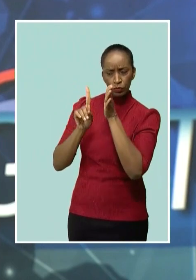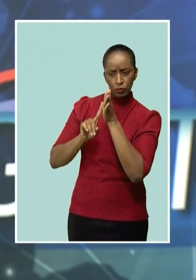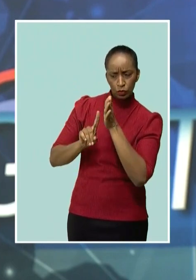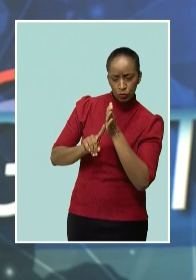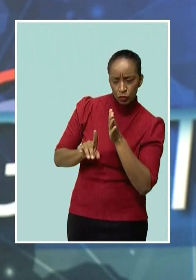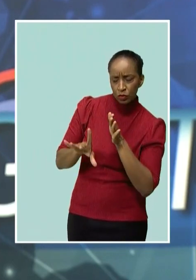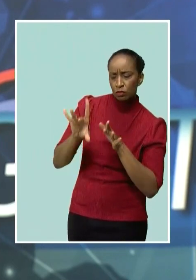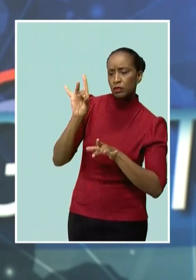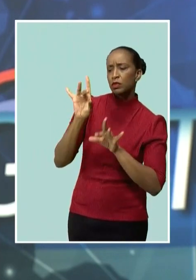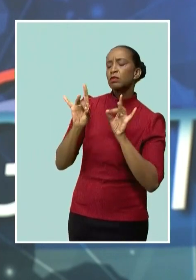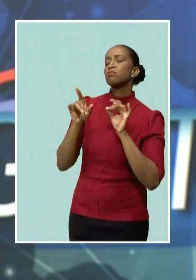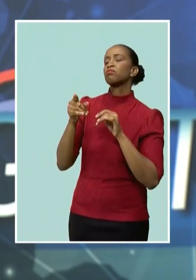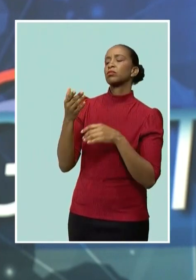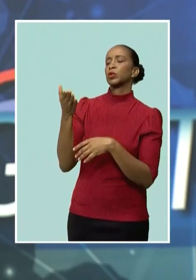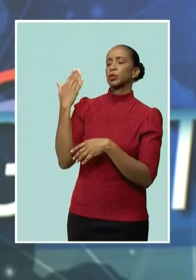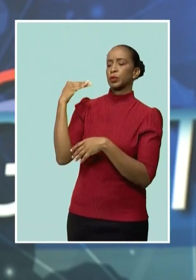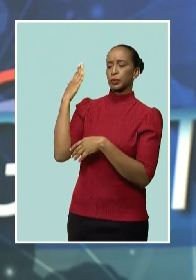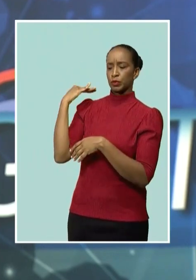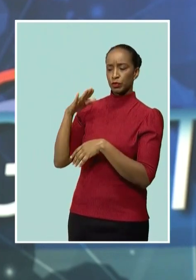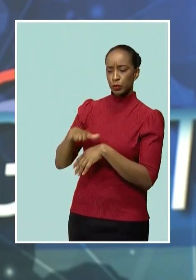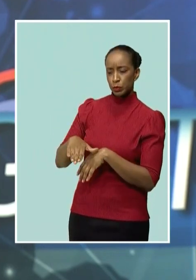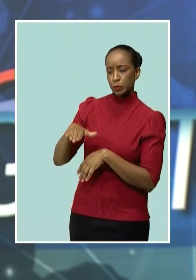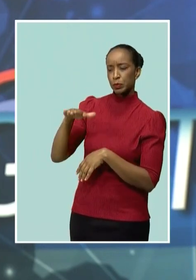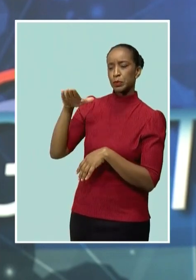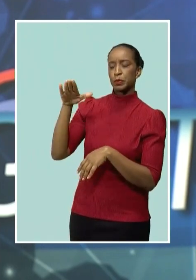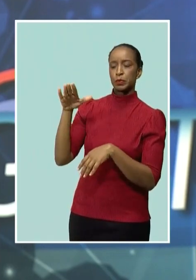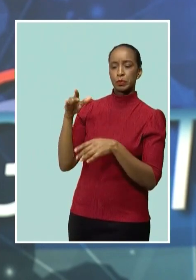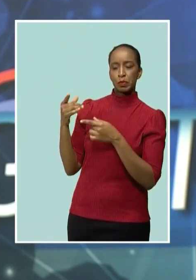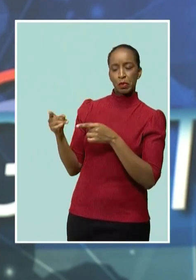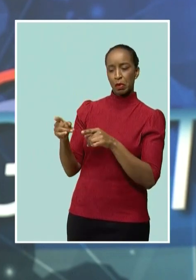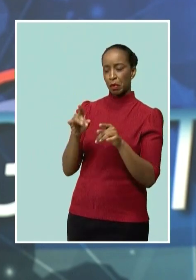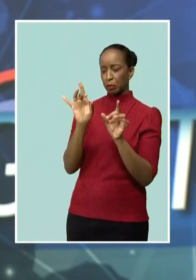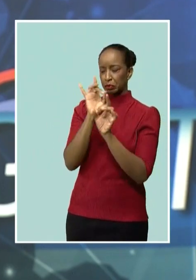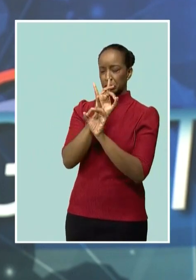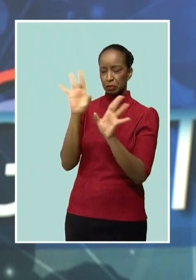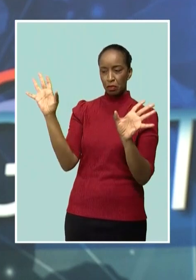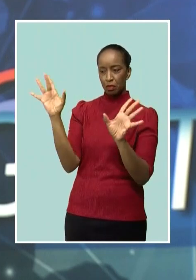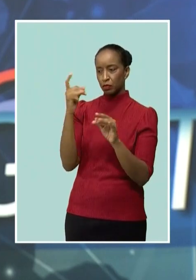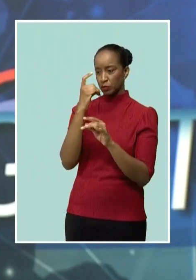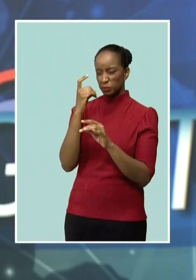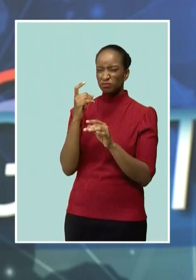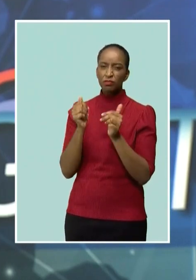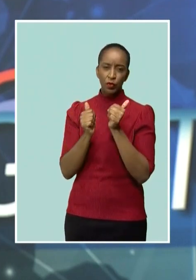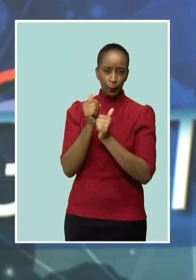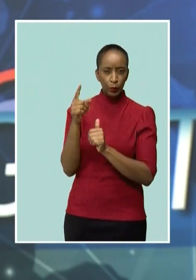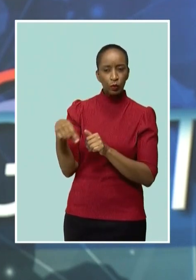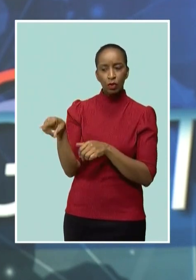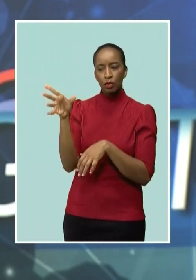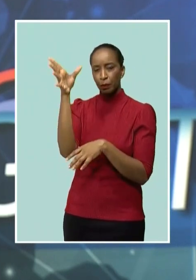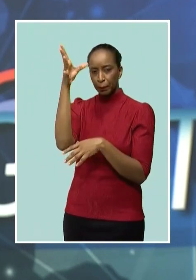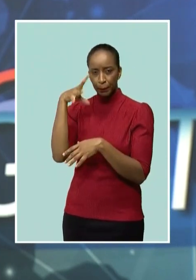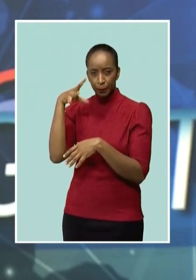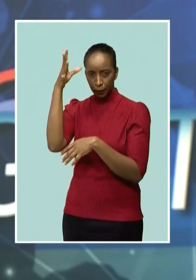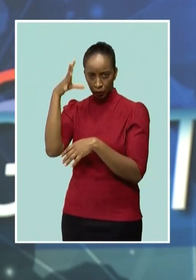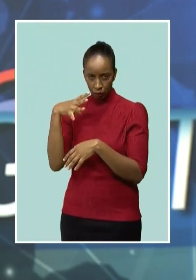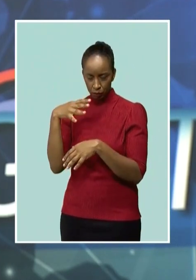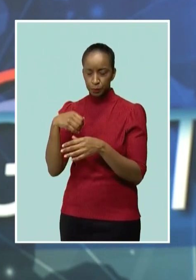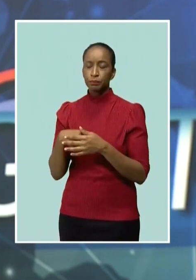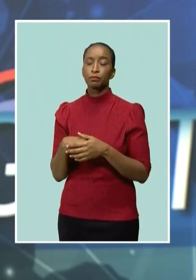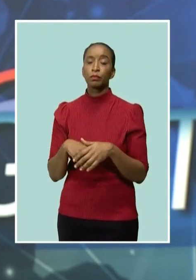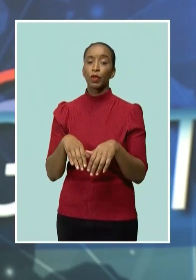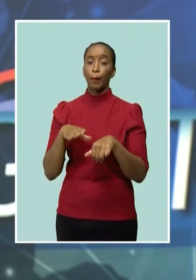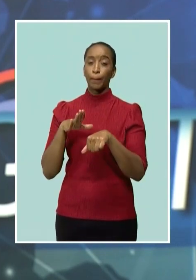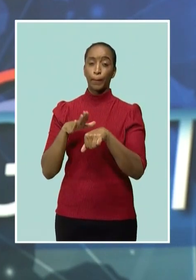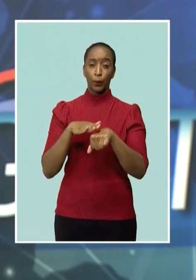demographic of the offenders, it's predominantly men. To address the case backlog and dealing with the offenders, the Probation Service is in need of